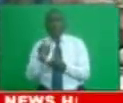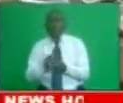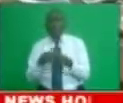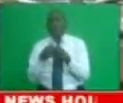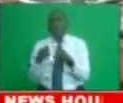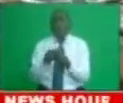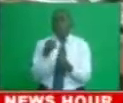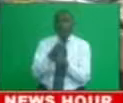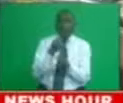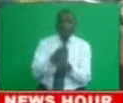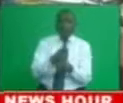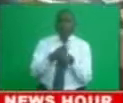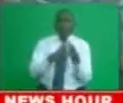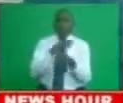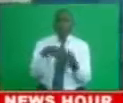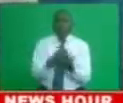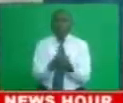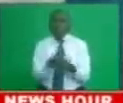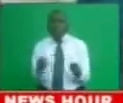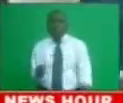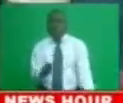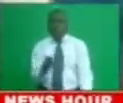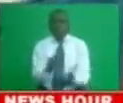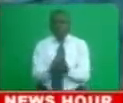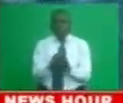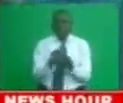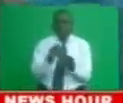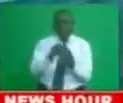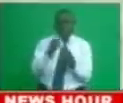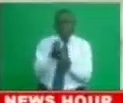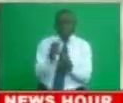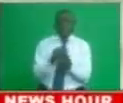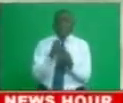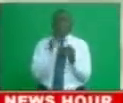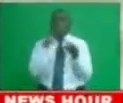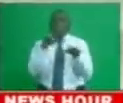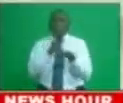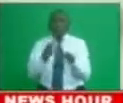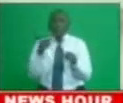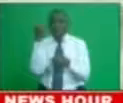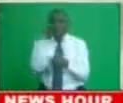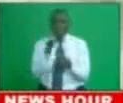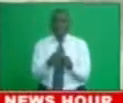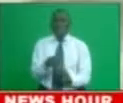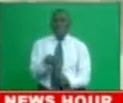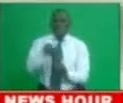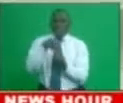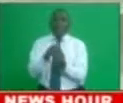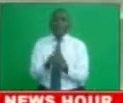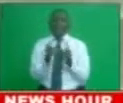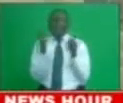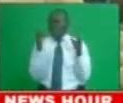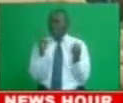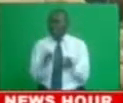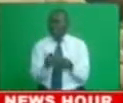losses per year globally. However, the situation off the coast of West Africa is particularly critical,